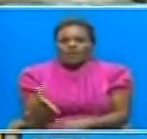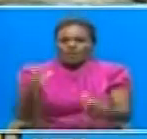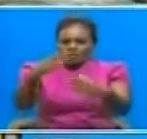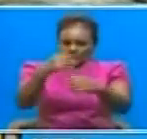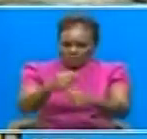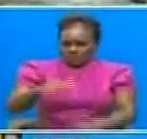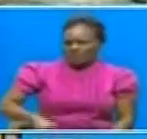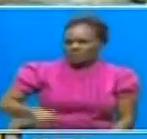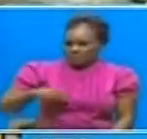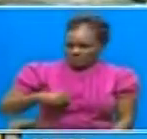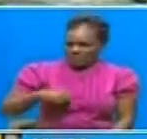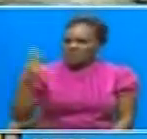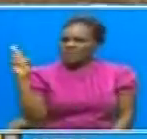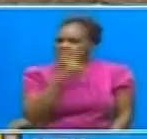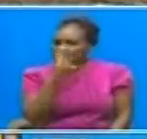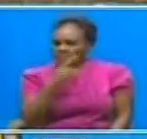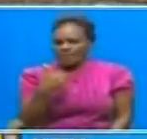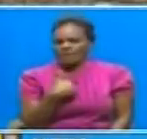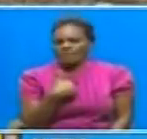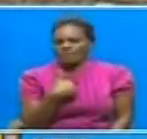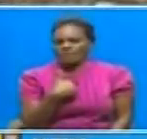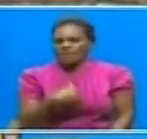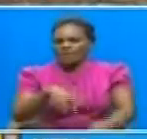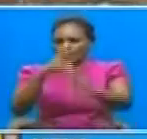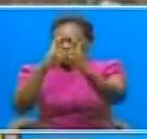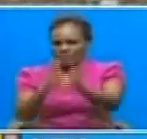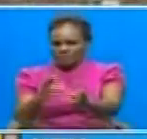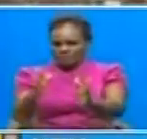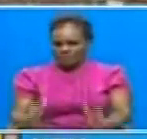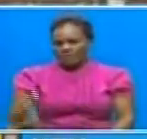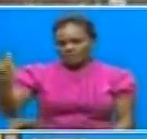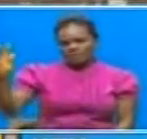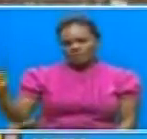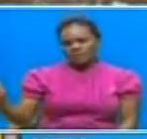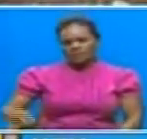company's survival is at risk. Rita Tinina, KTN.